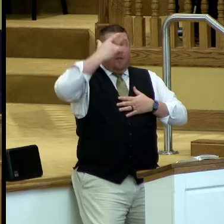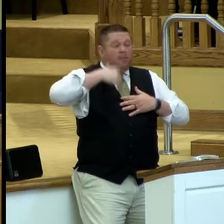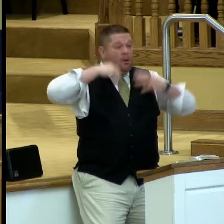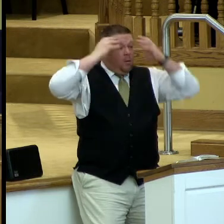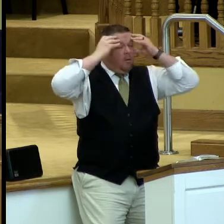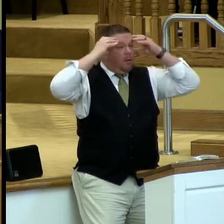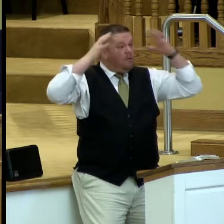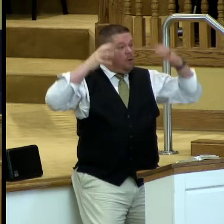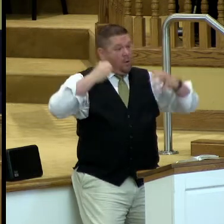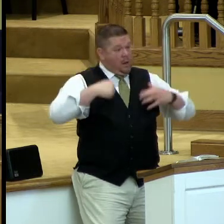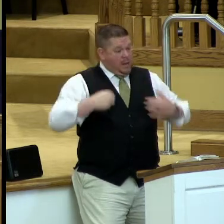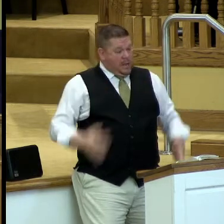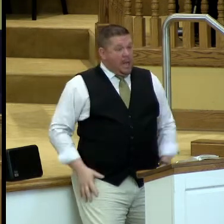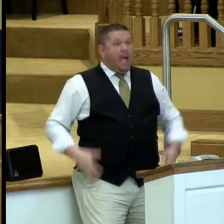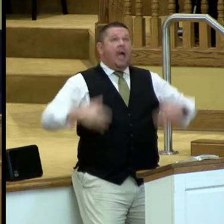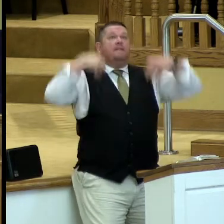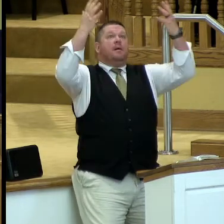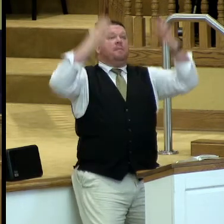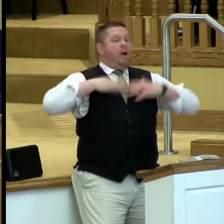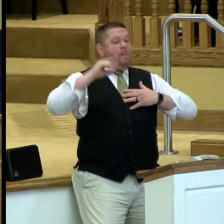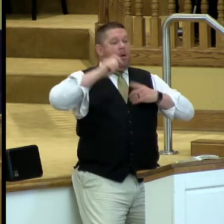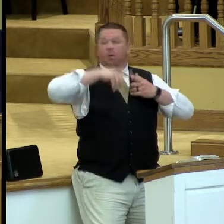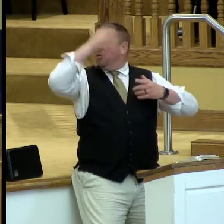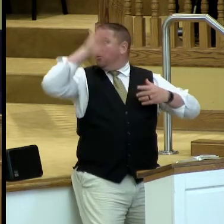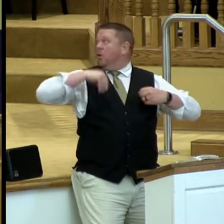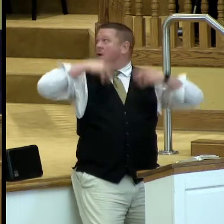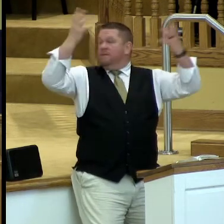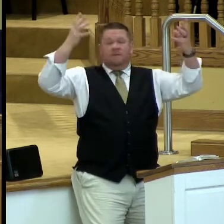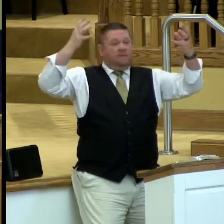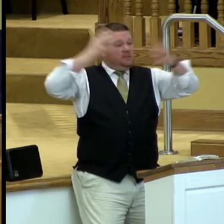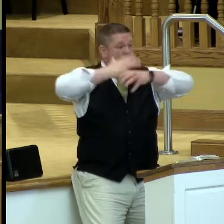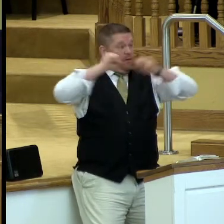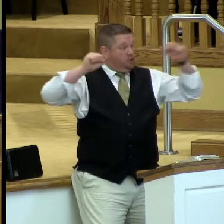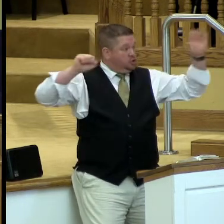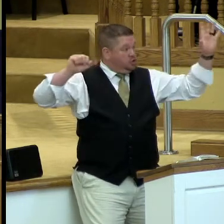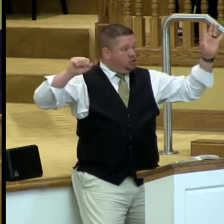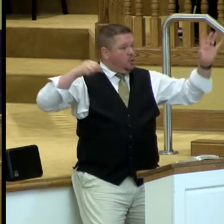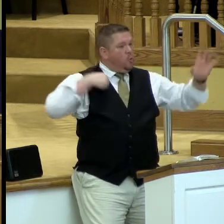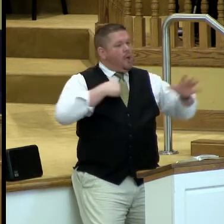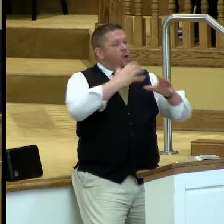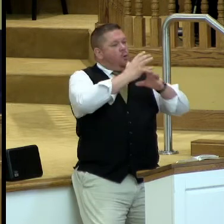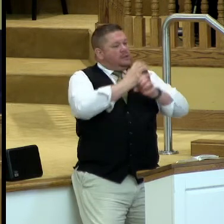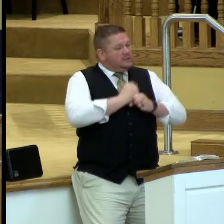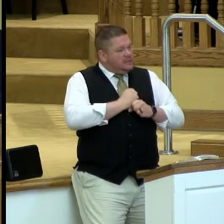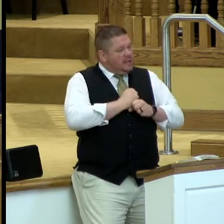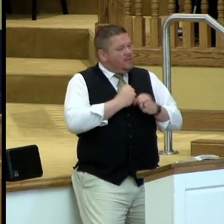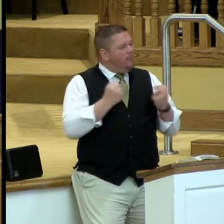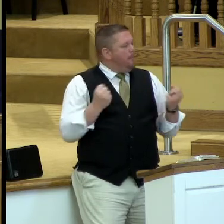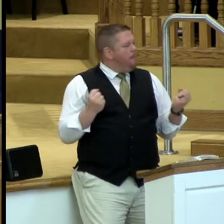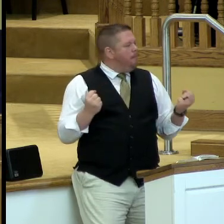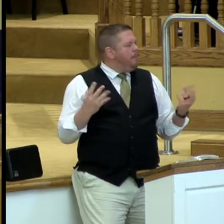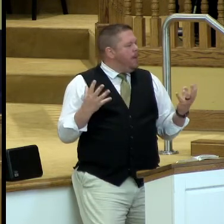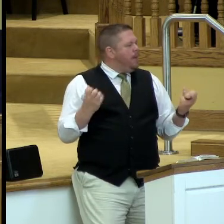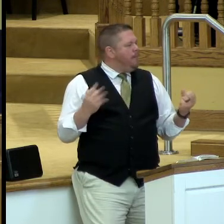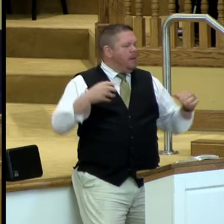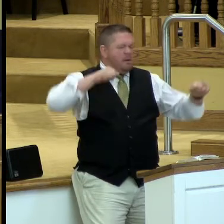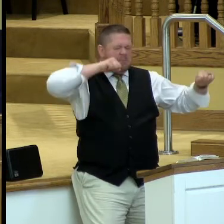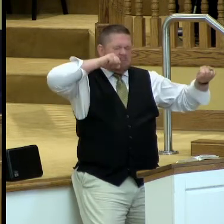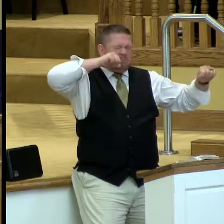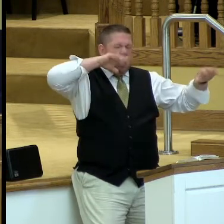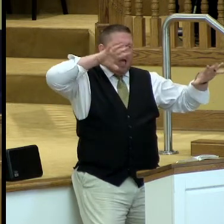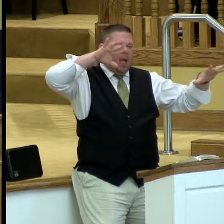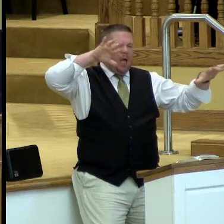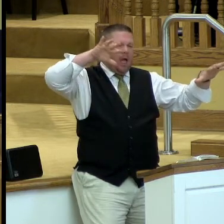When we give our bottles to God, this is after salvation, we receive many, many amazing